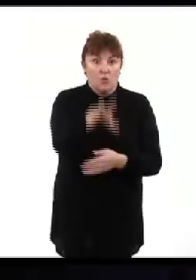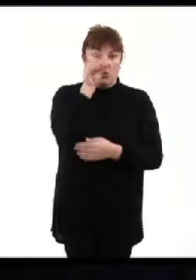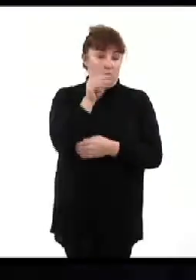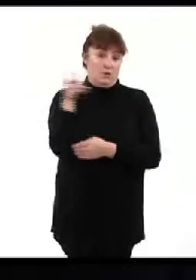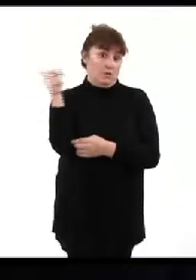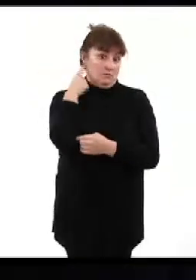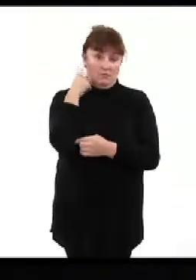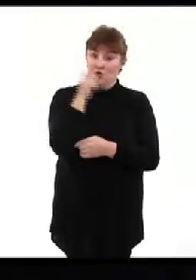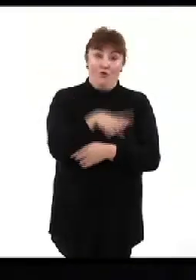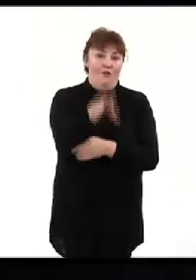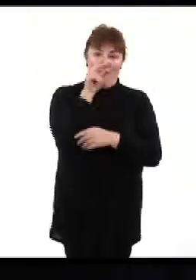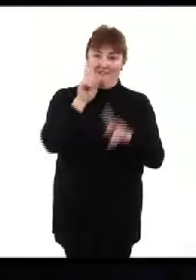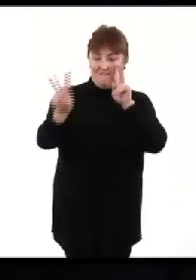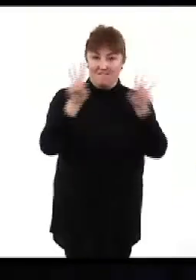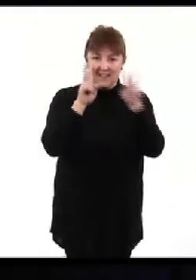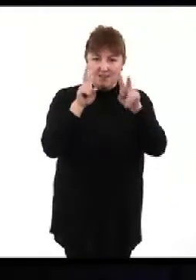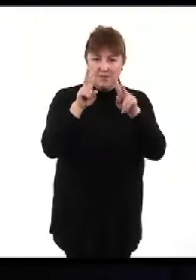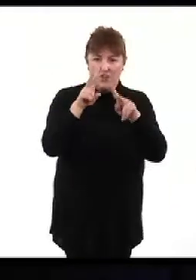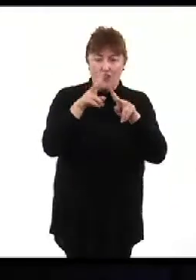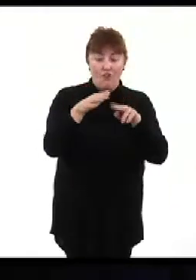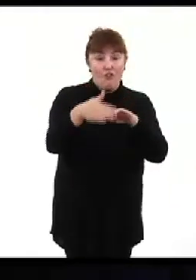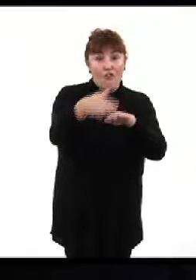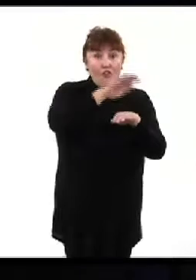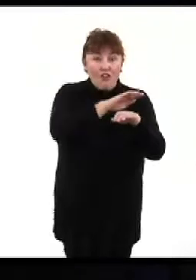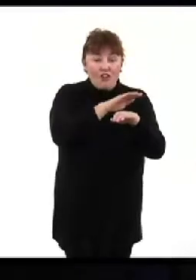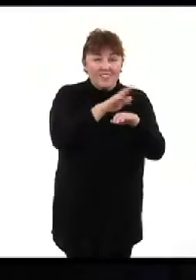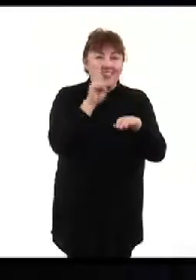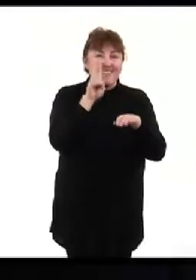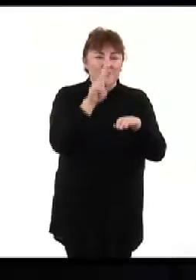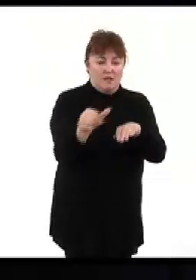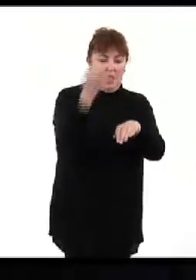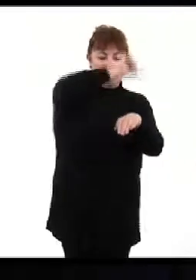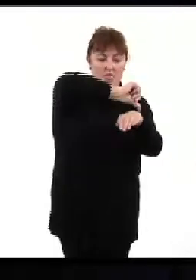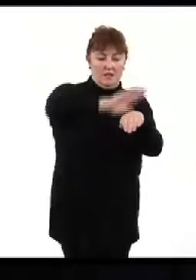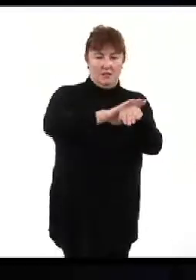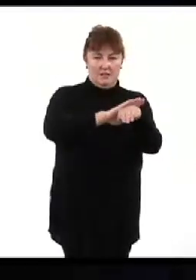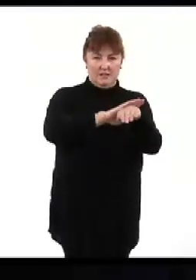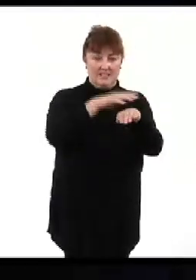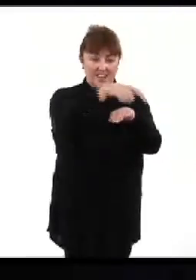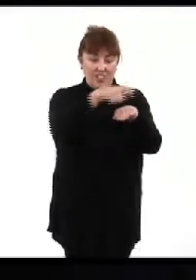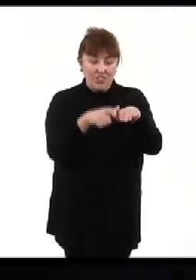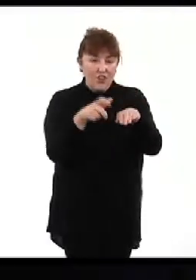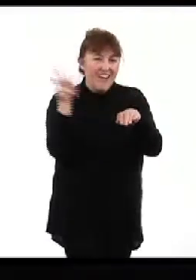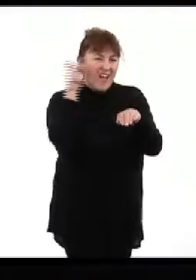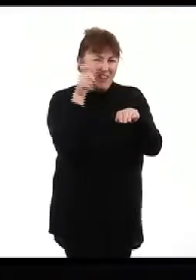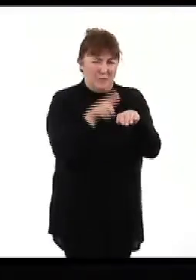from auditory cortex. So our question is, are these two regions involved in sign language production and comprehension?